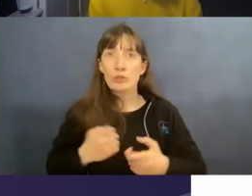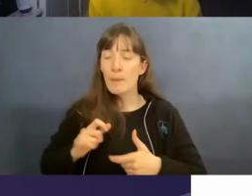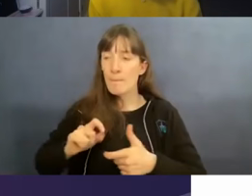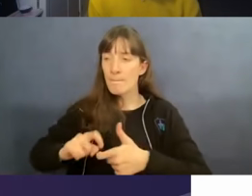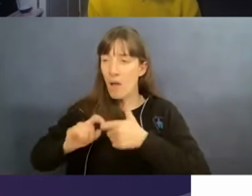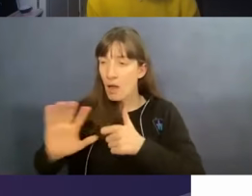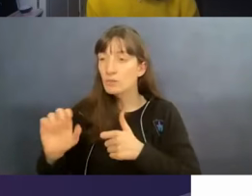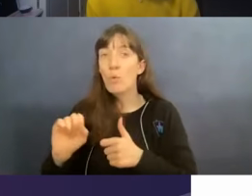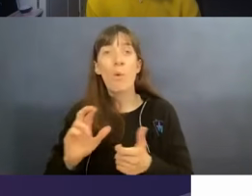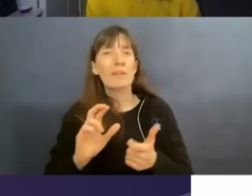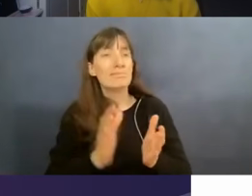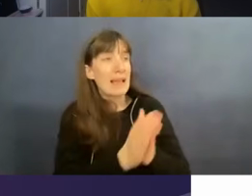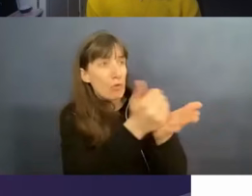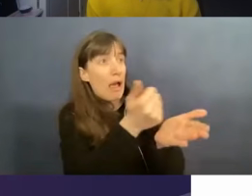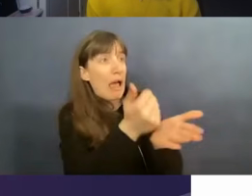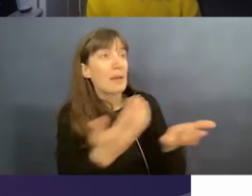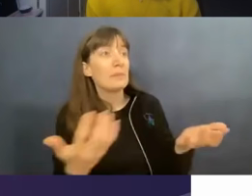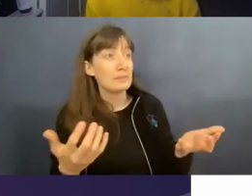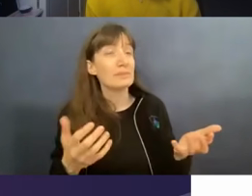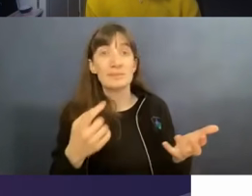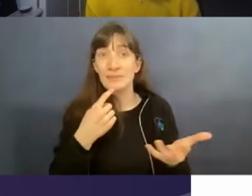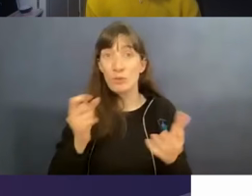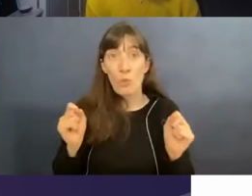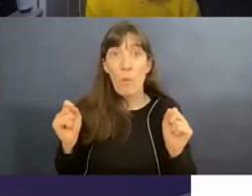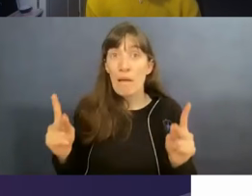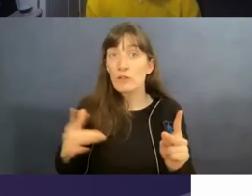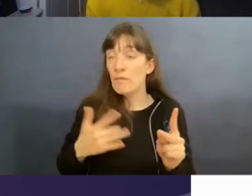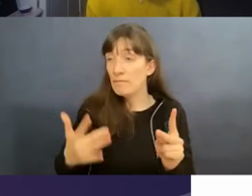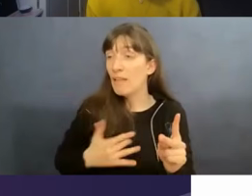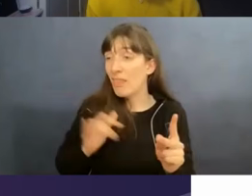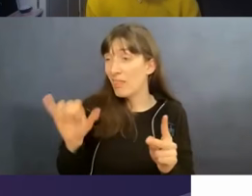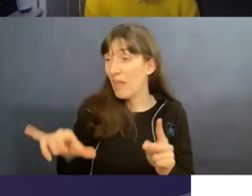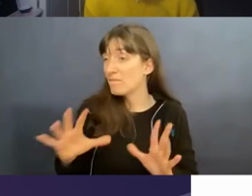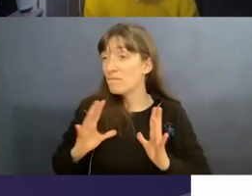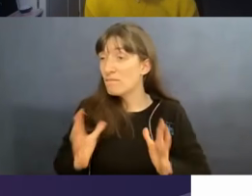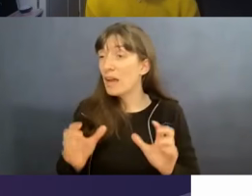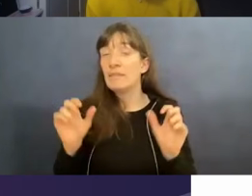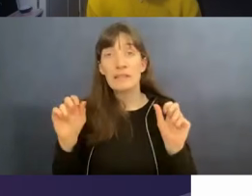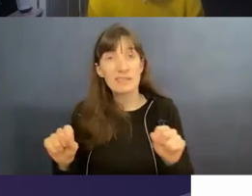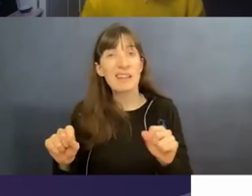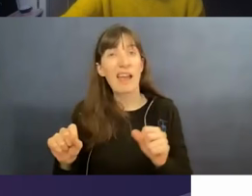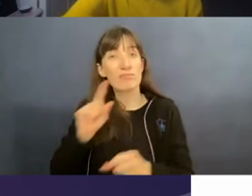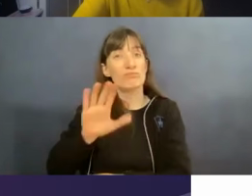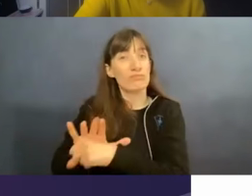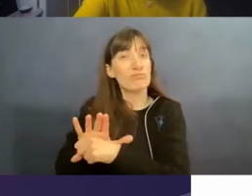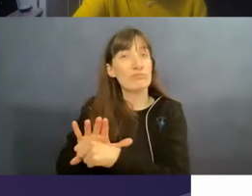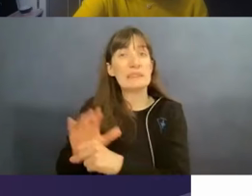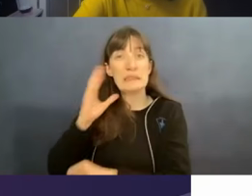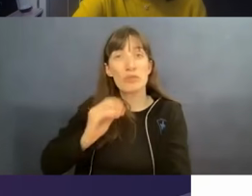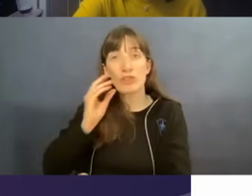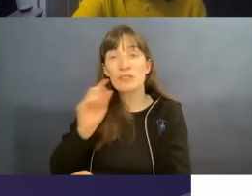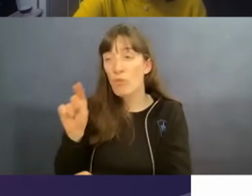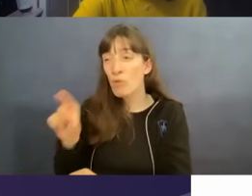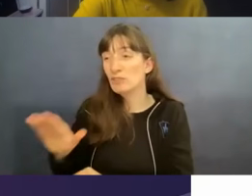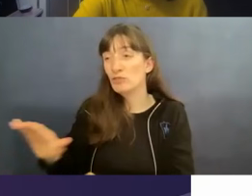for help, and saying that it's okay to feel the way that you're feeling, and being able to have those affirming experiences is really important as